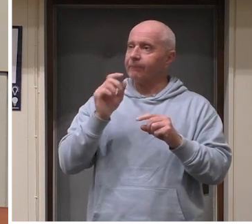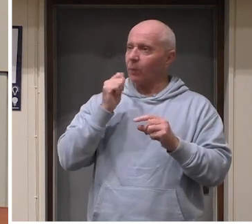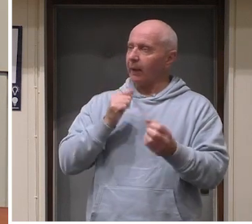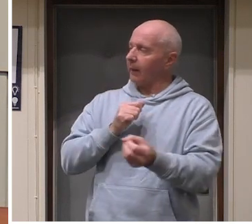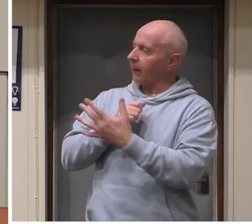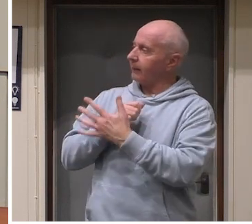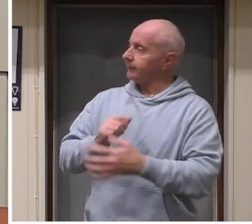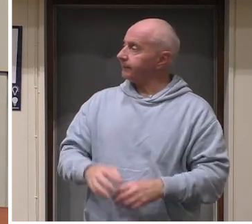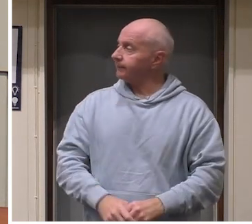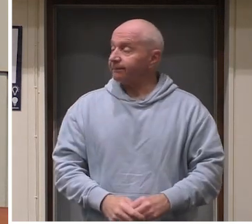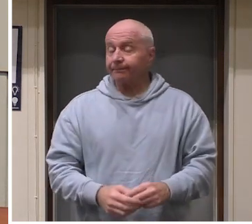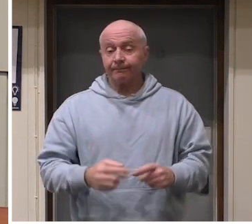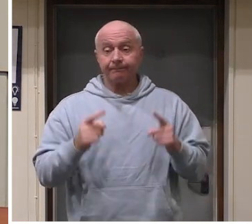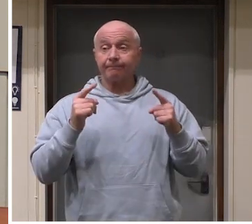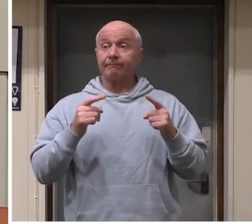So with that in mind,